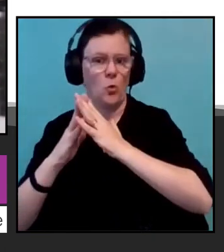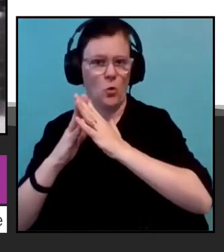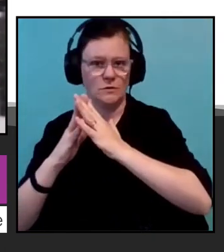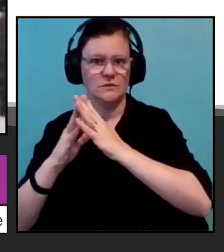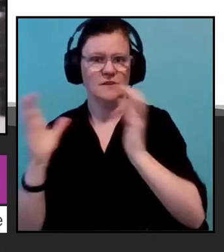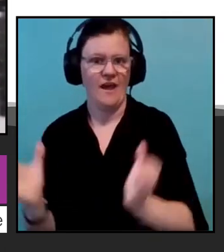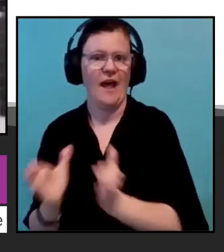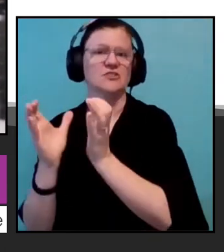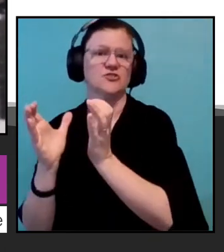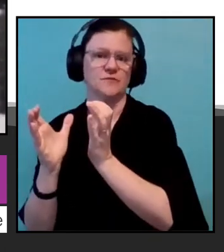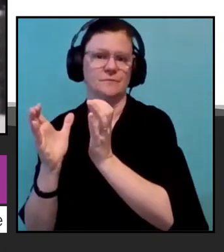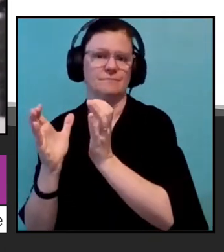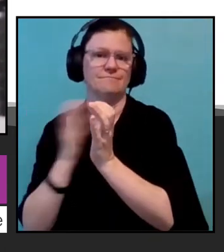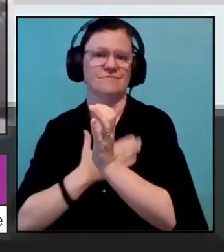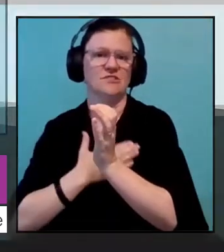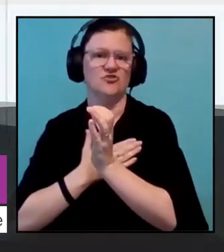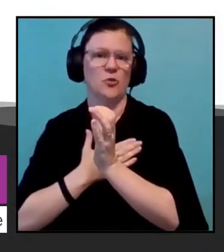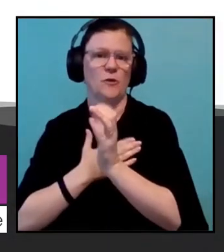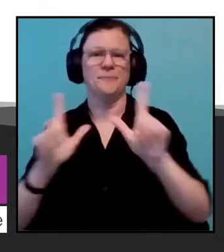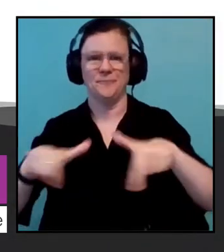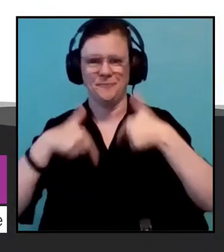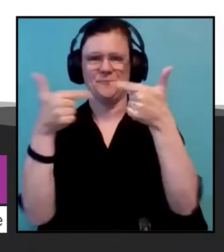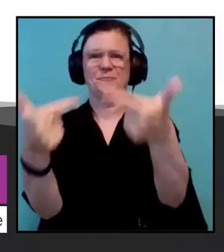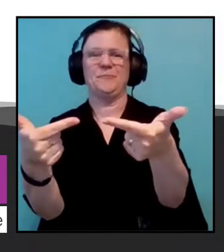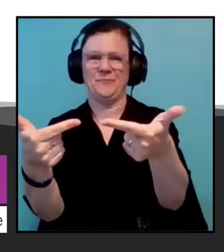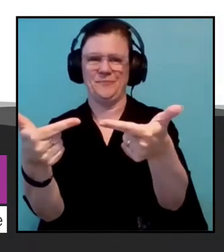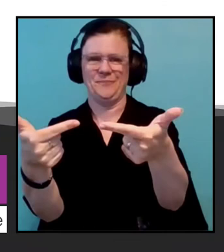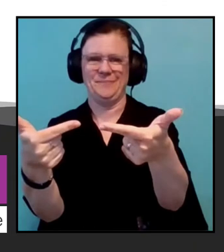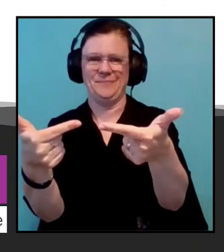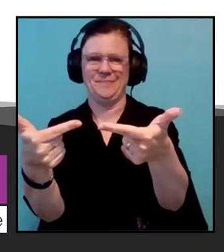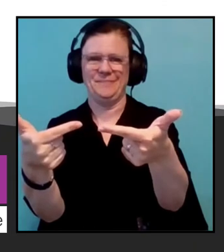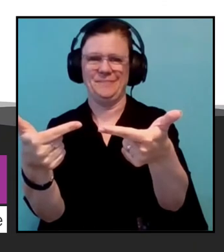restorative action and joy. Absolutely.